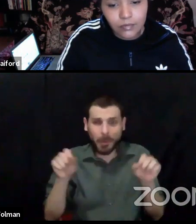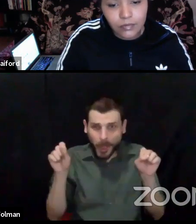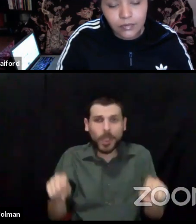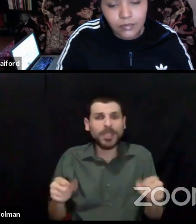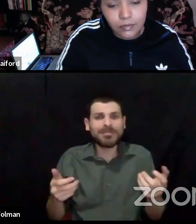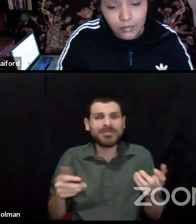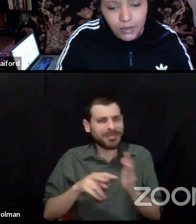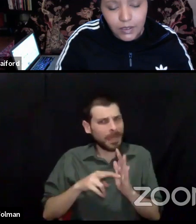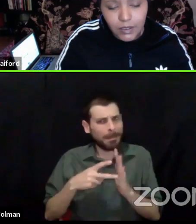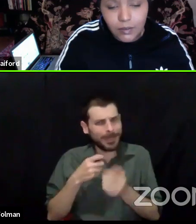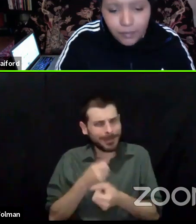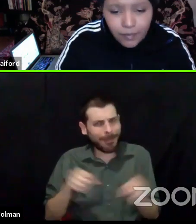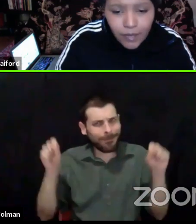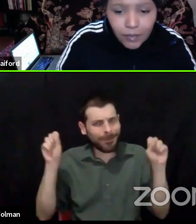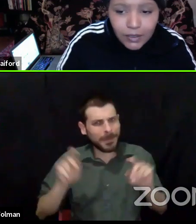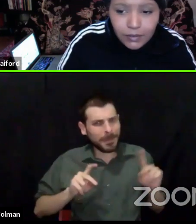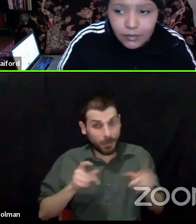lives, right? Yeah.